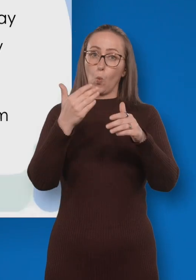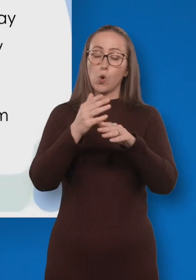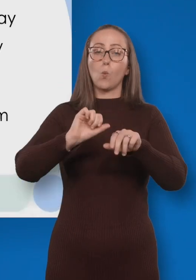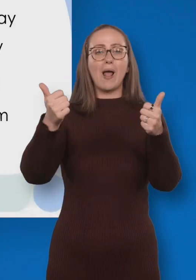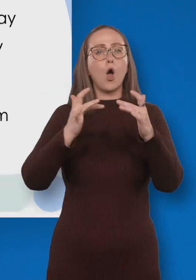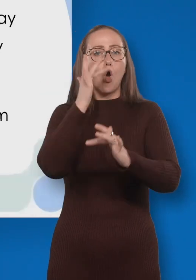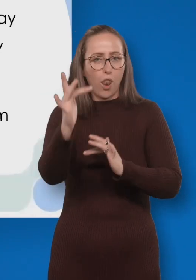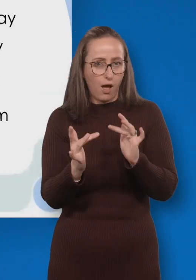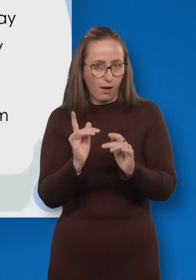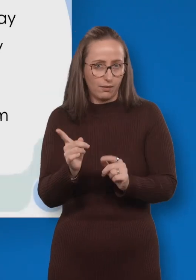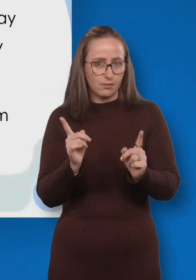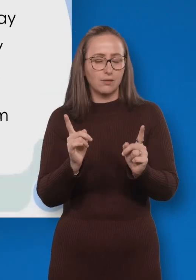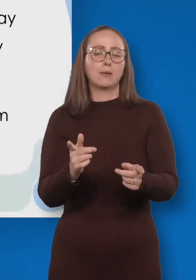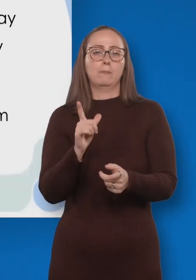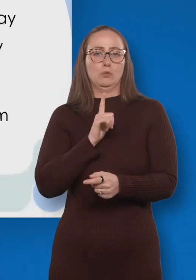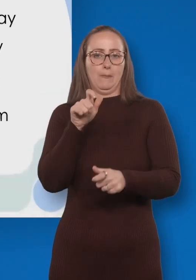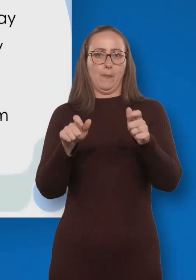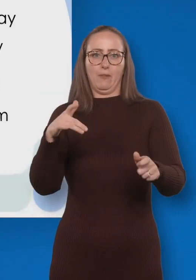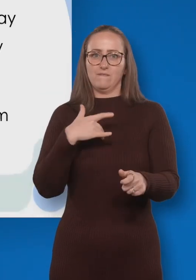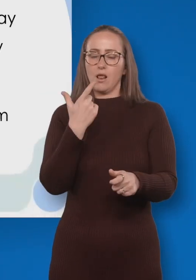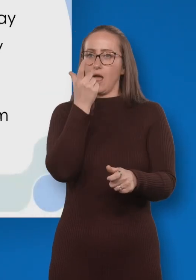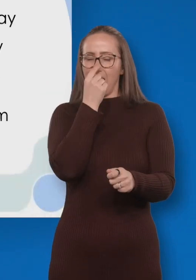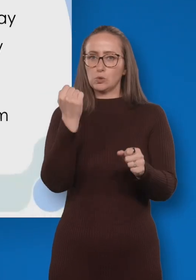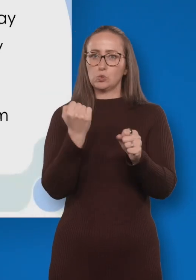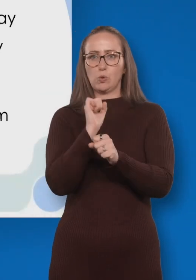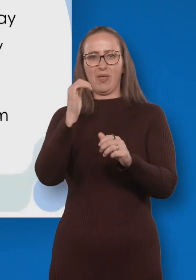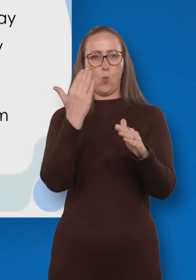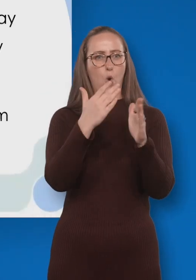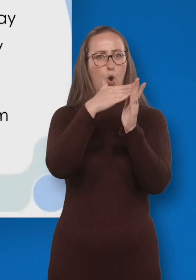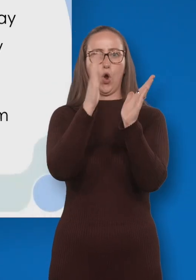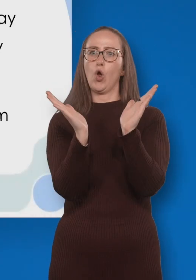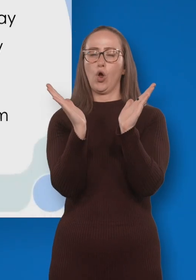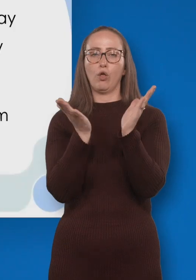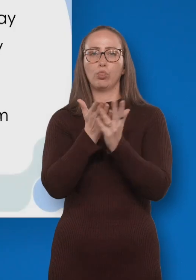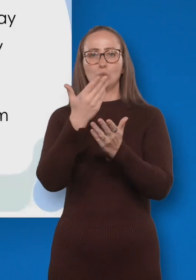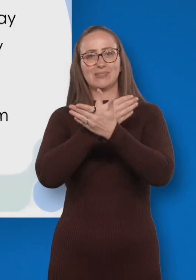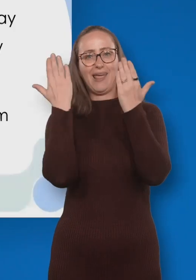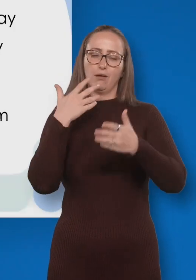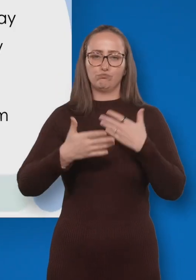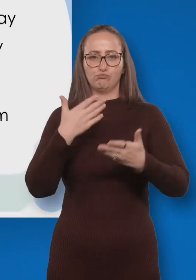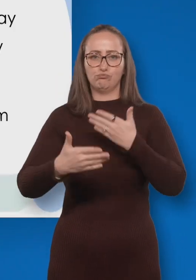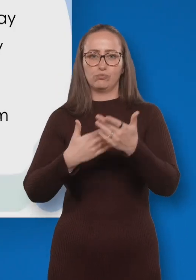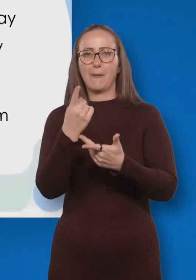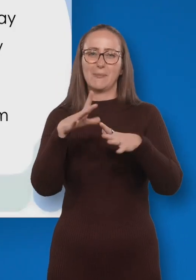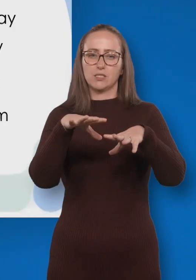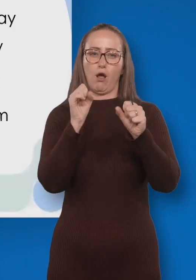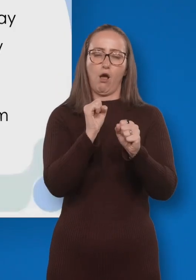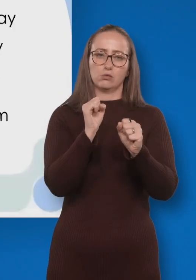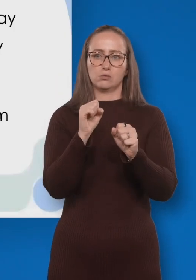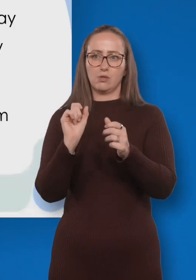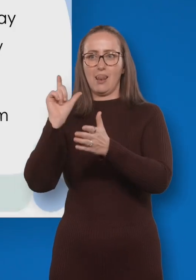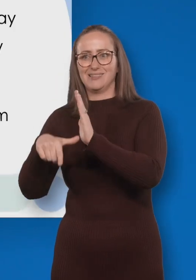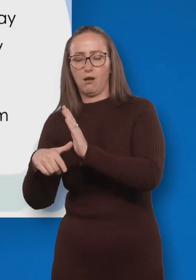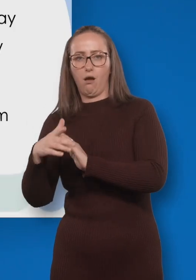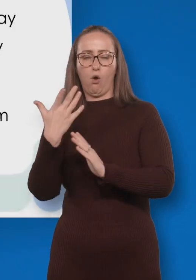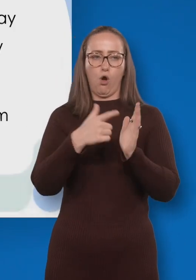well, in that people feel like they can still do their work day. They can still focus on what they need to do during the day, but they kind of start an hour later or they finish an hour